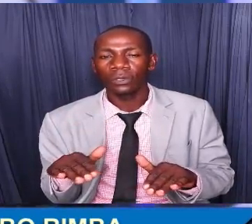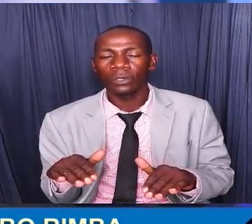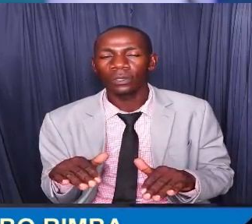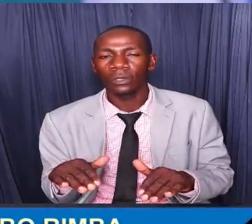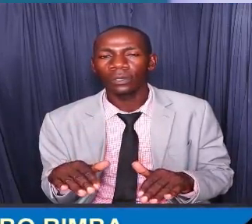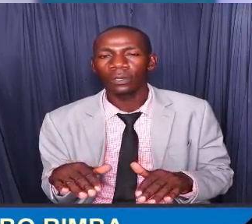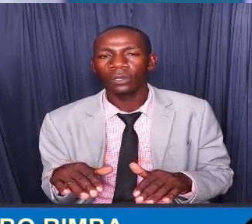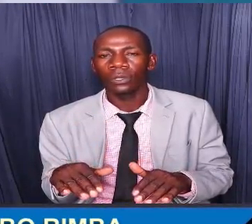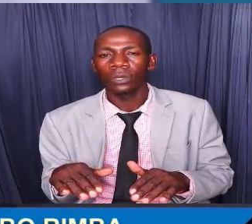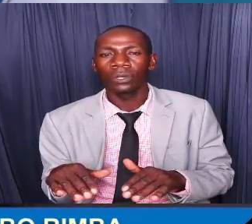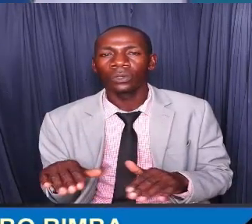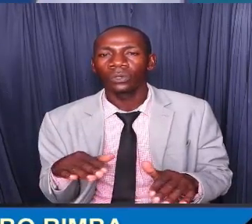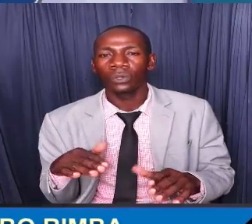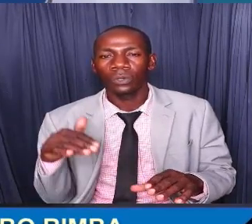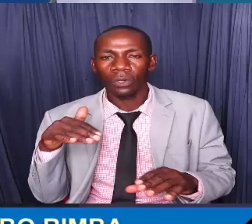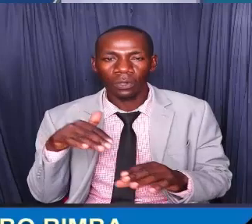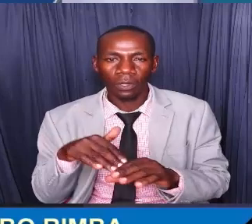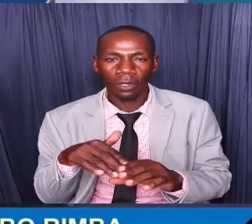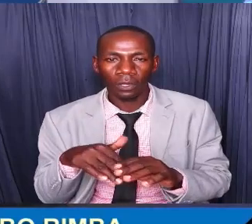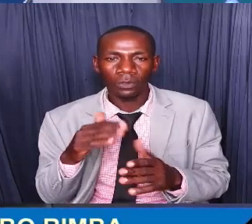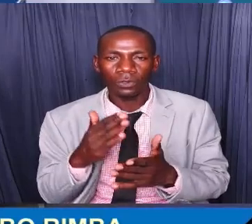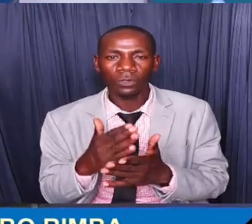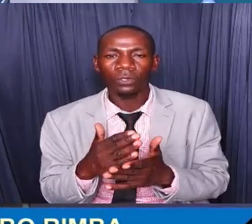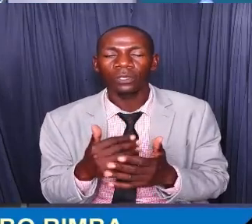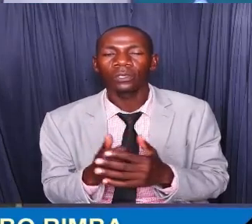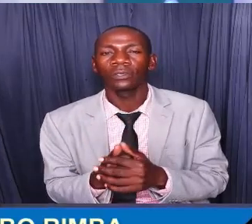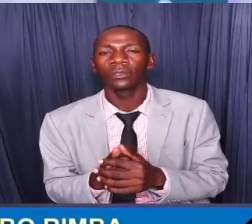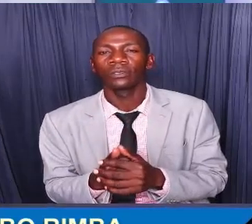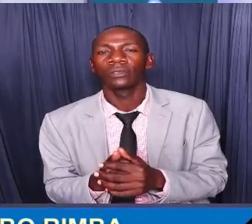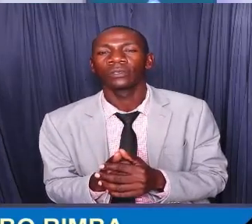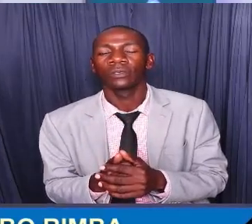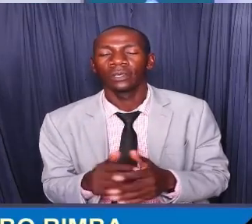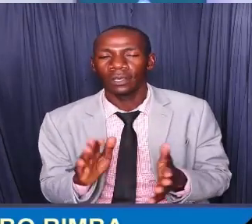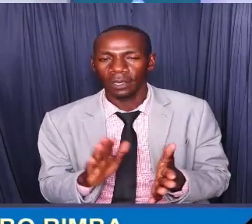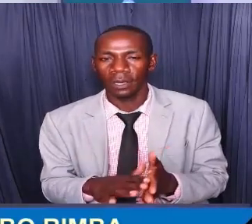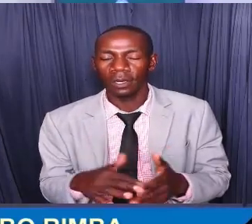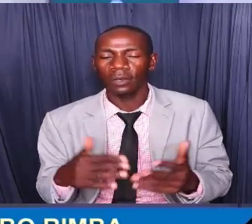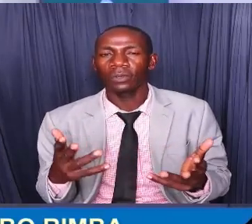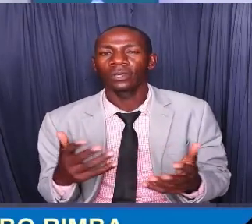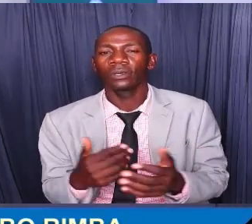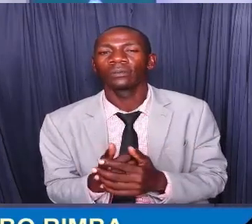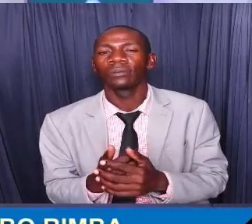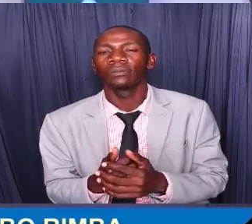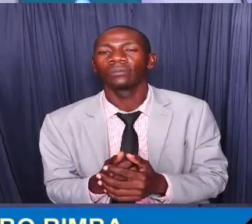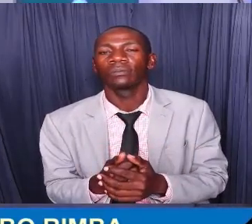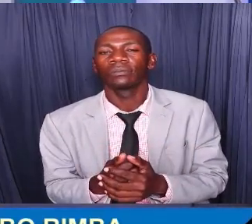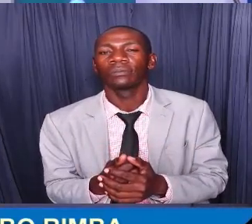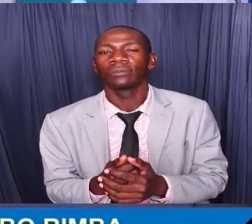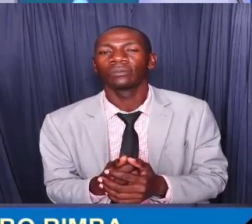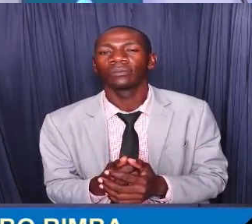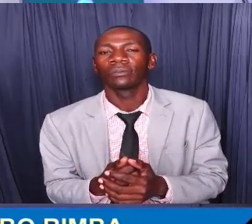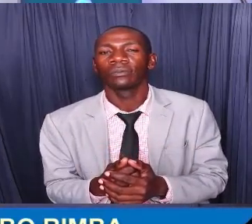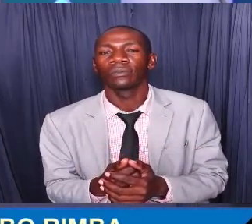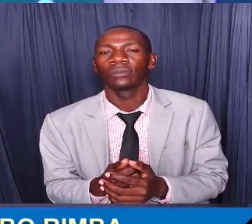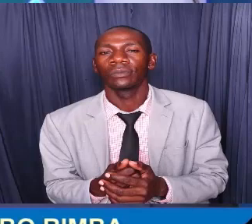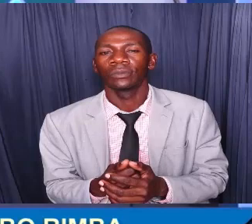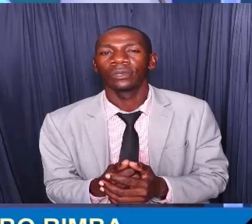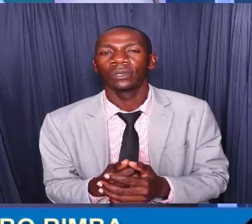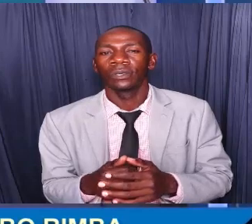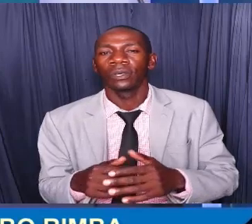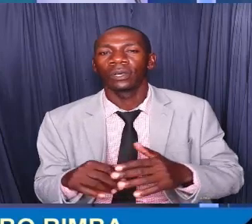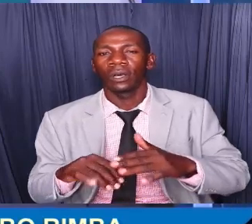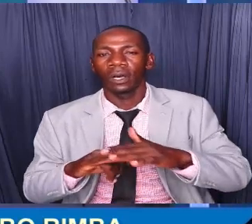Indeed. Lifanywalo katika kweli. That is done in truth. Hallelujah. Hallelujah. Anania